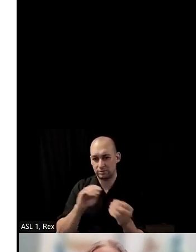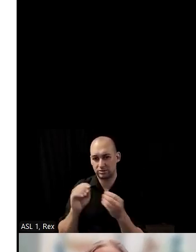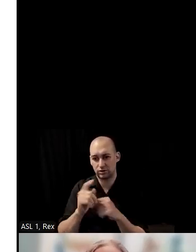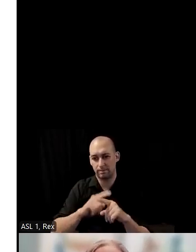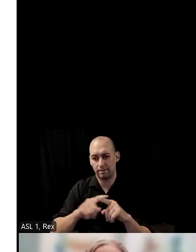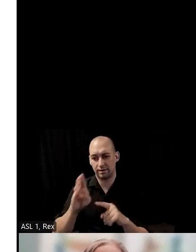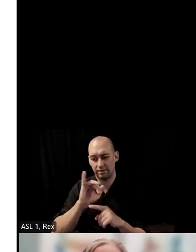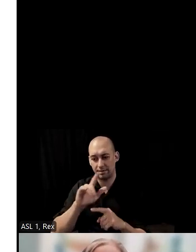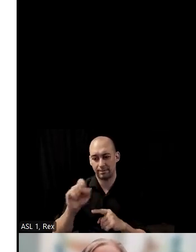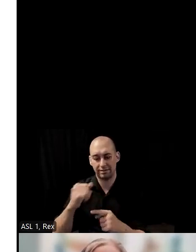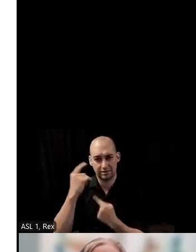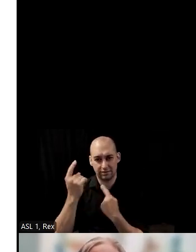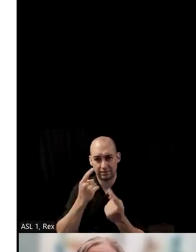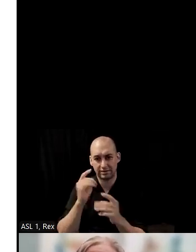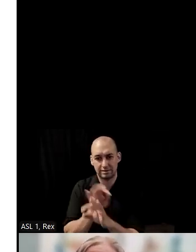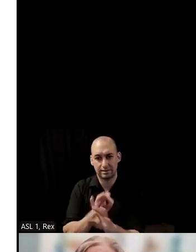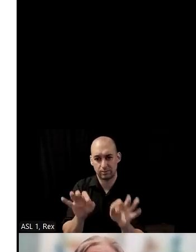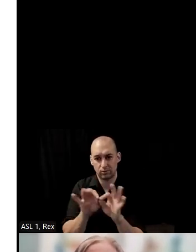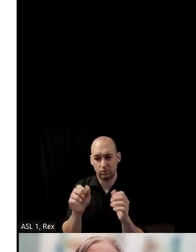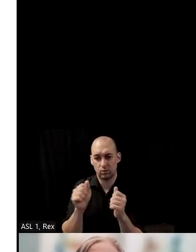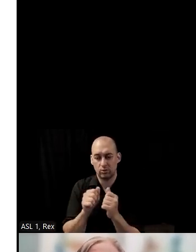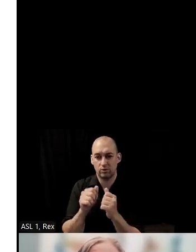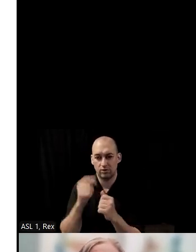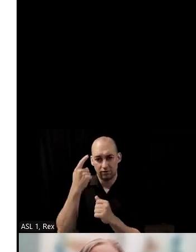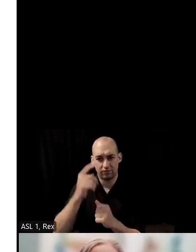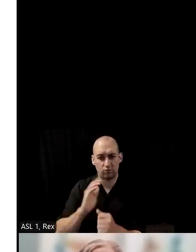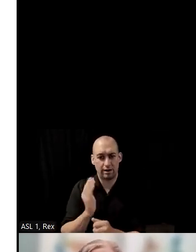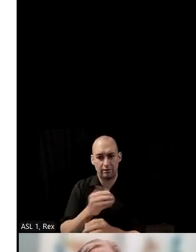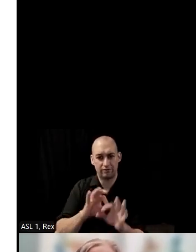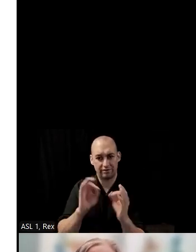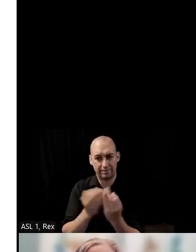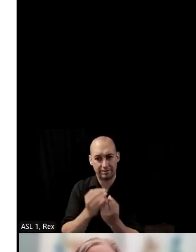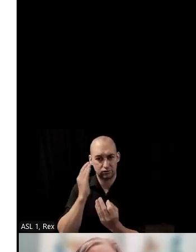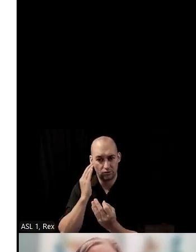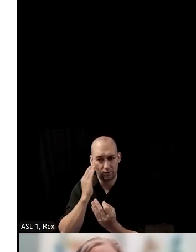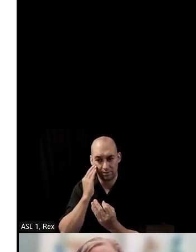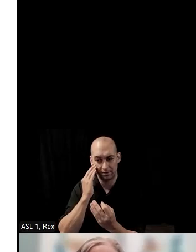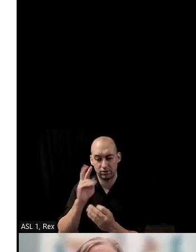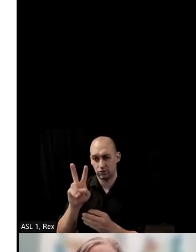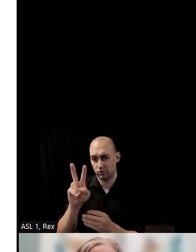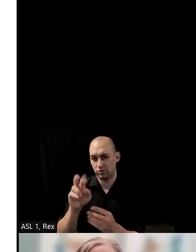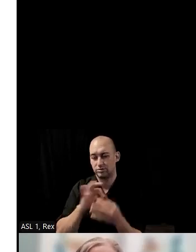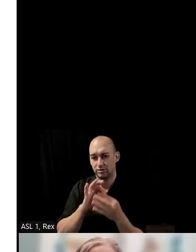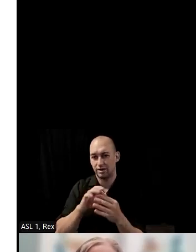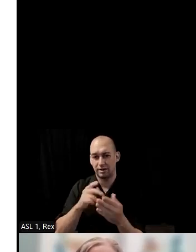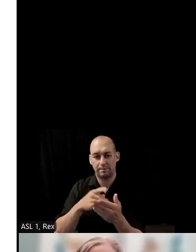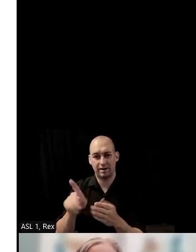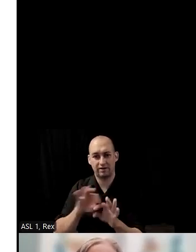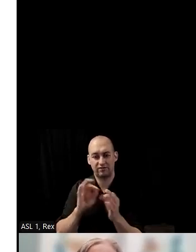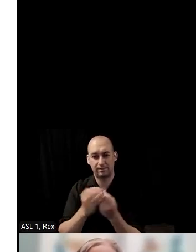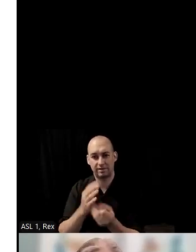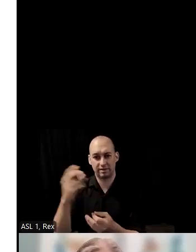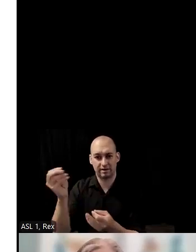think are important for our families to know about. These two are related to making the paid family leave program